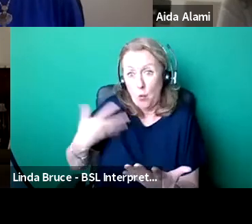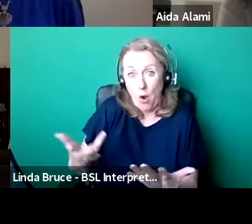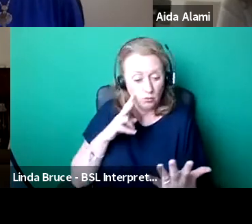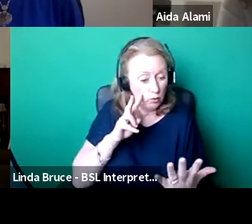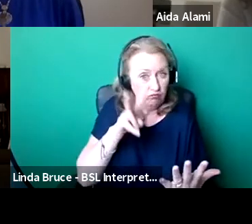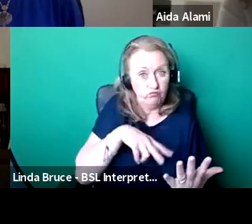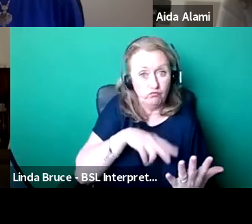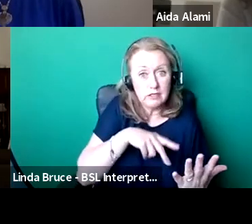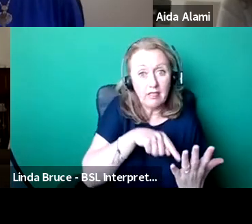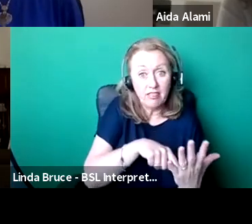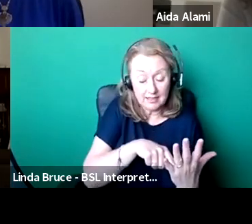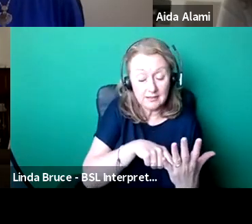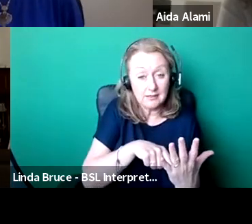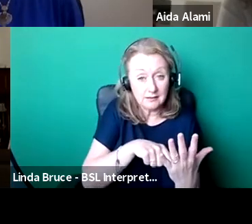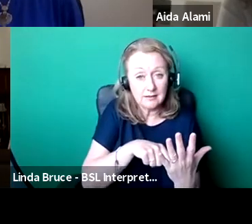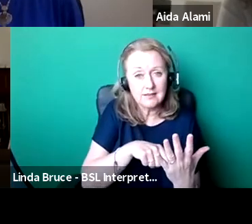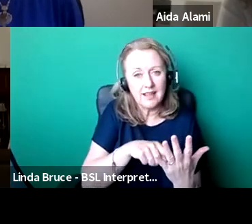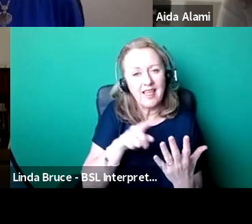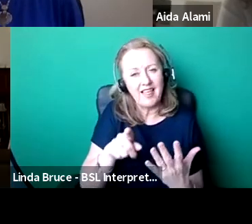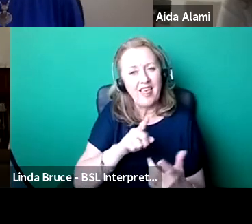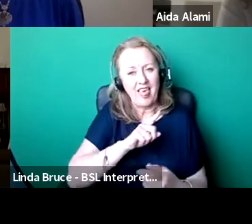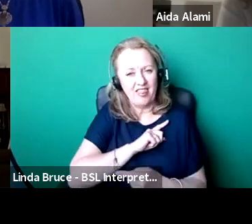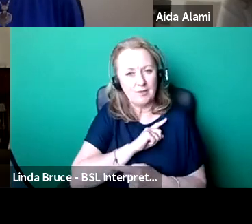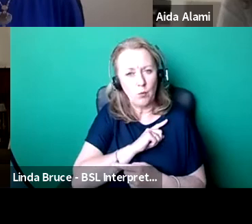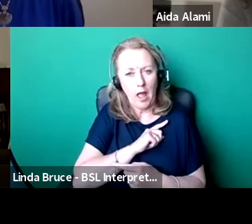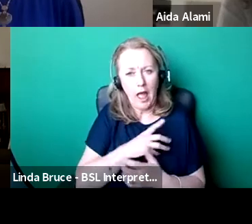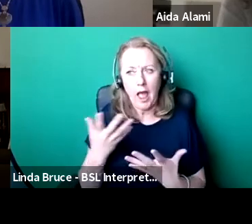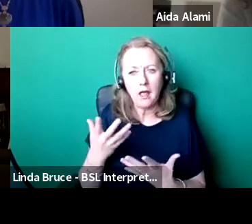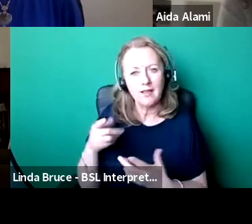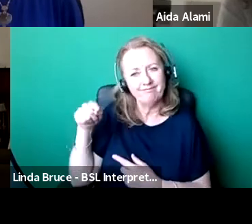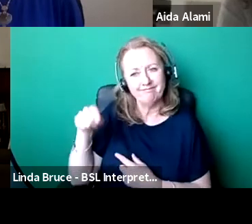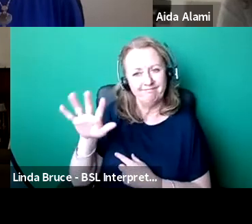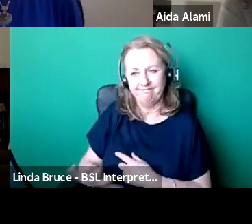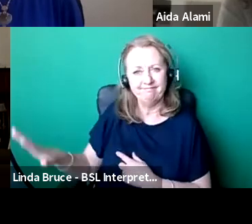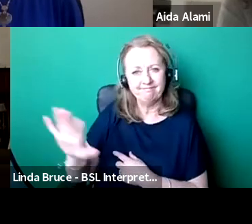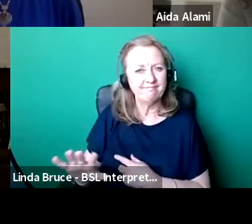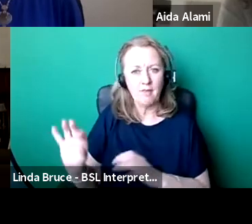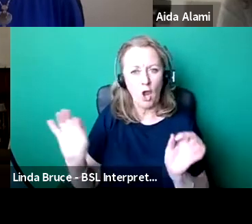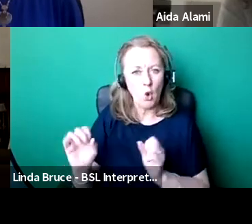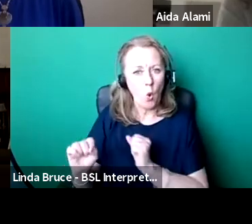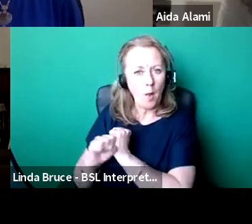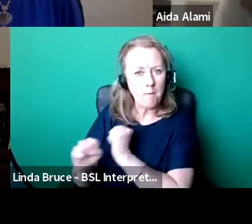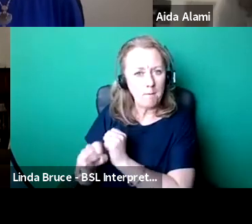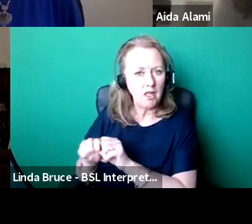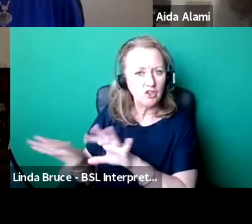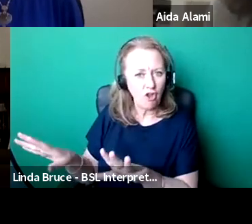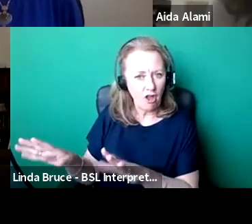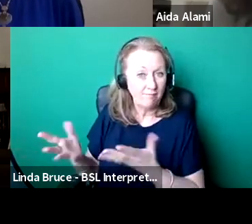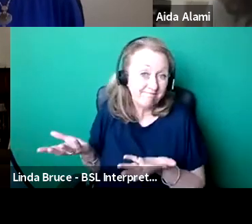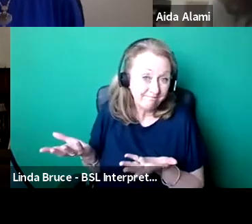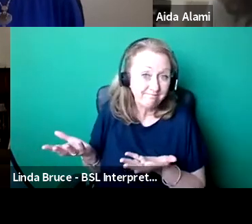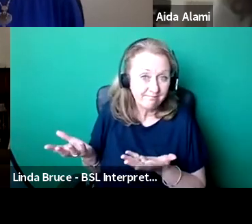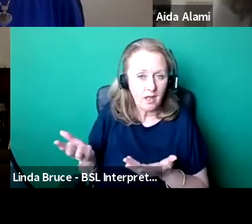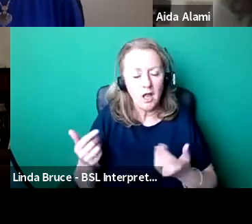And I think that actually ties or segues into why we haven't found a publisher in the Arab world. We are still working for that.